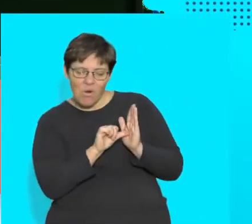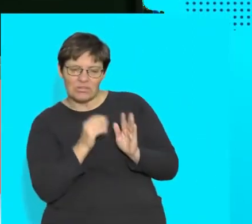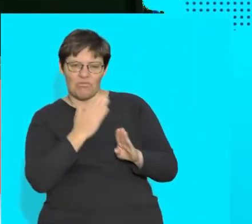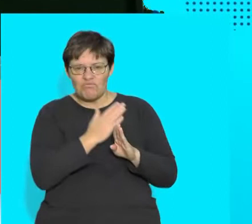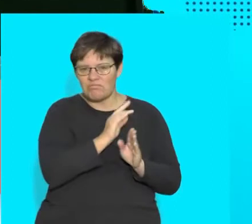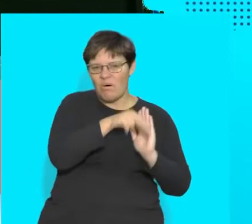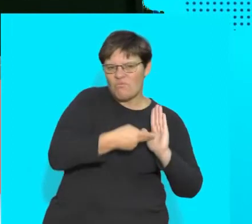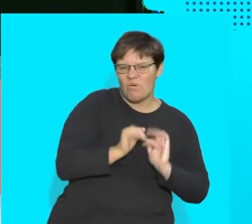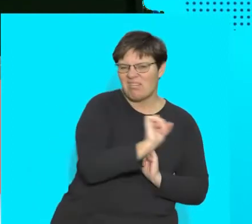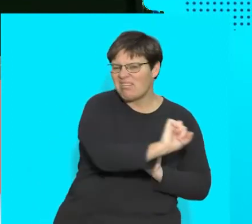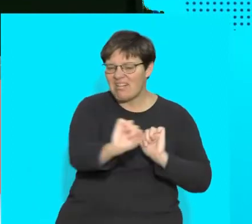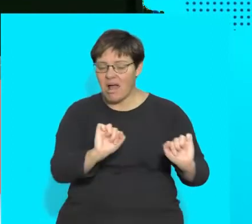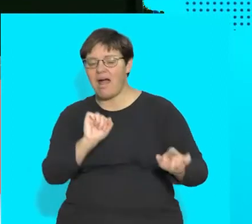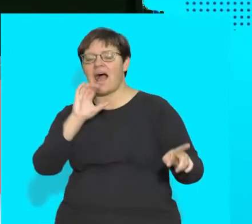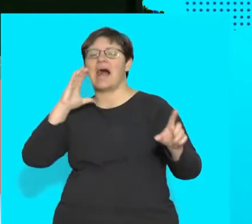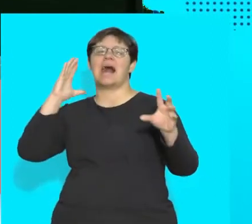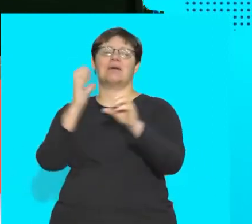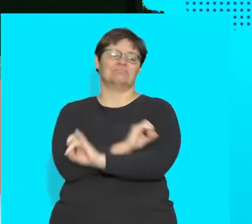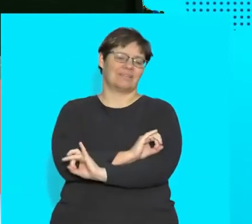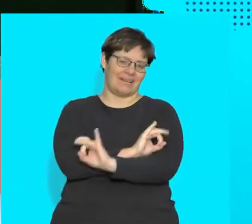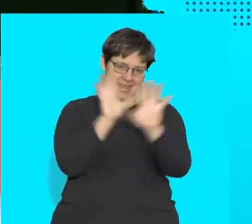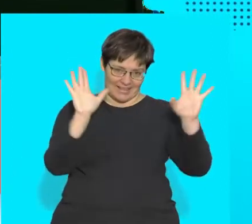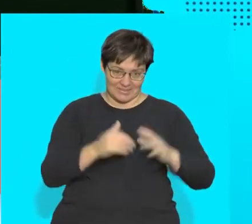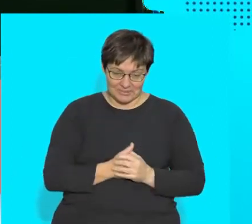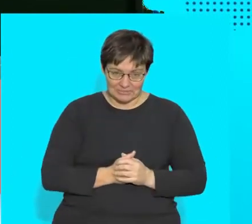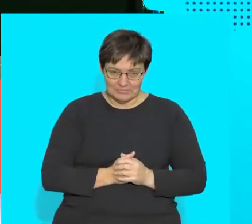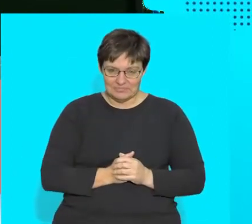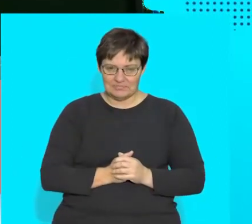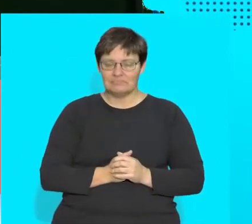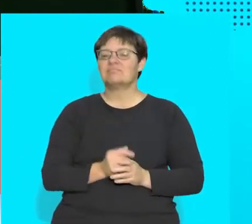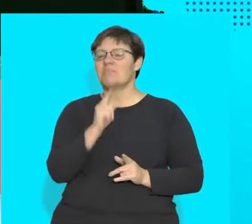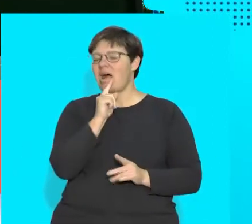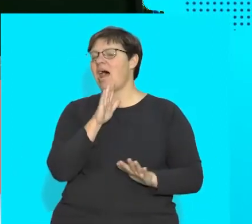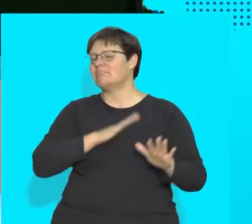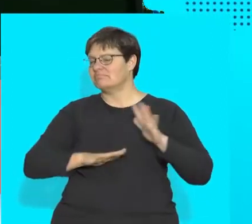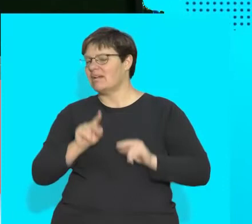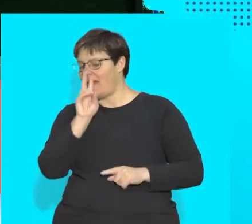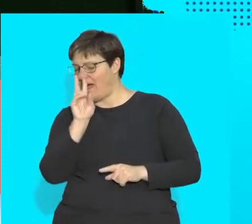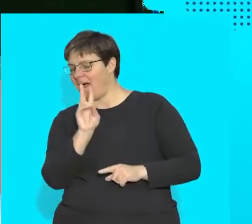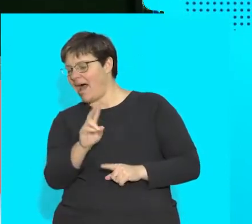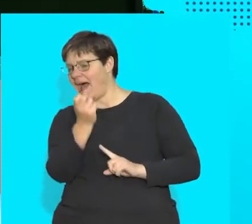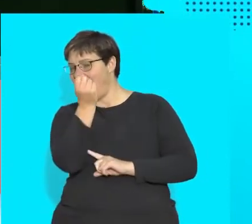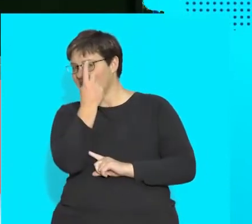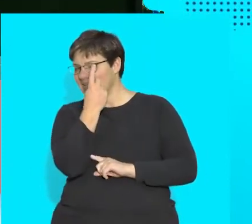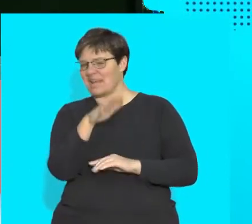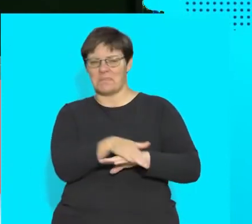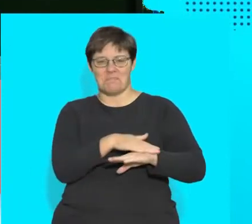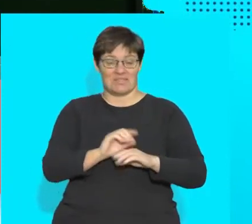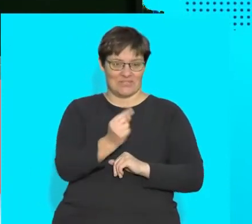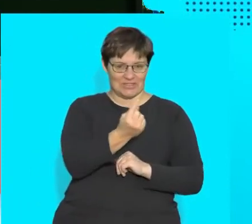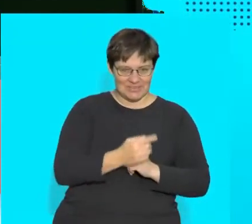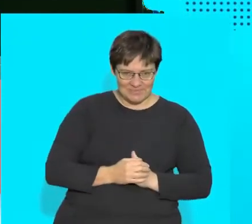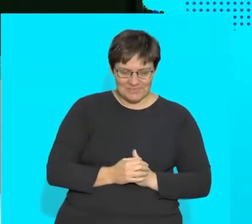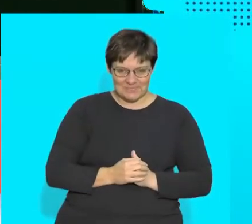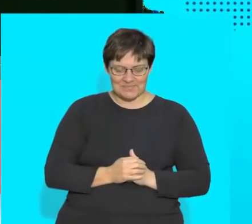in the functions of the cell are going to become much clearer to you. You must just be able to understand the